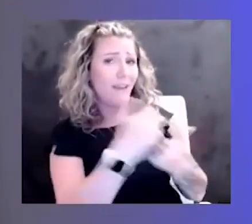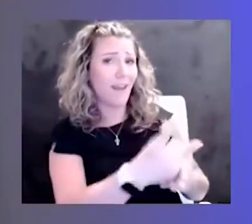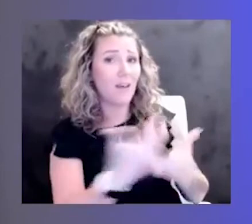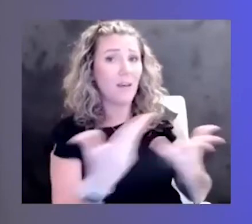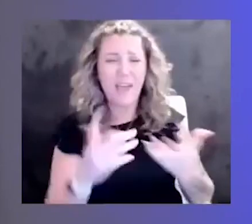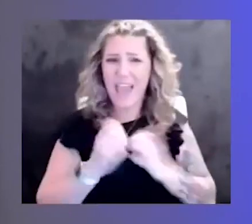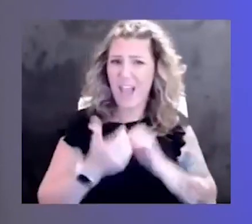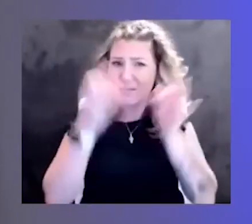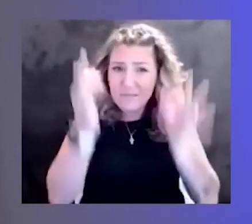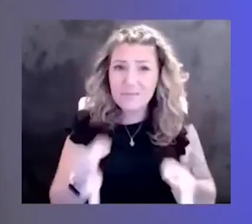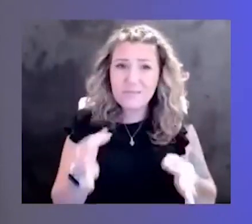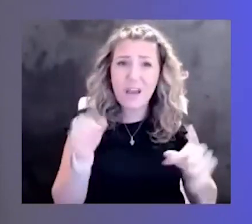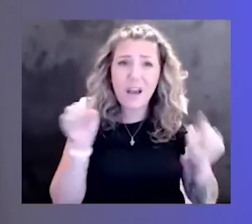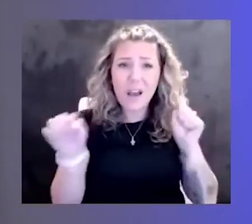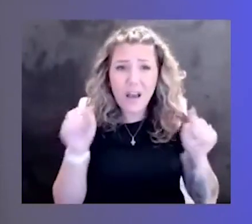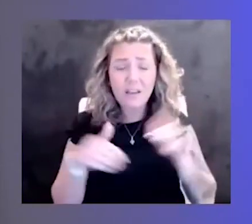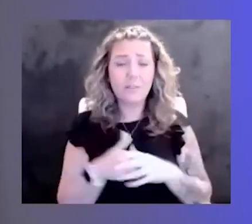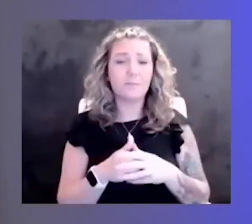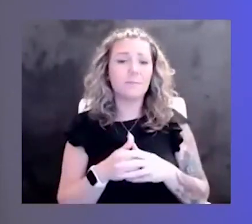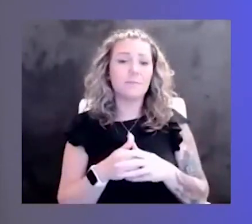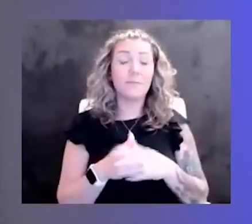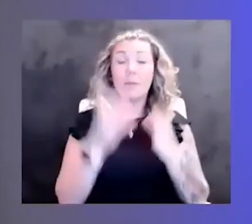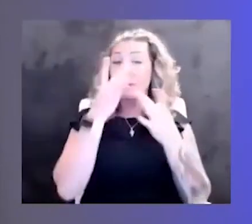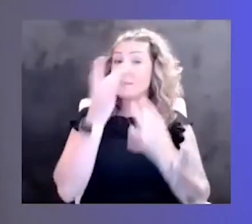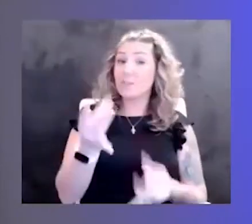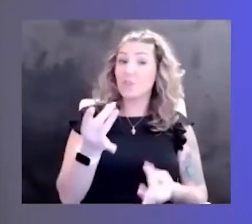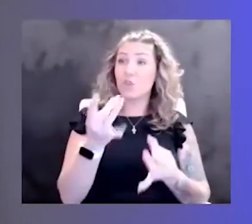It's interesting because there